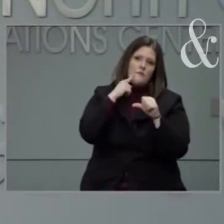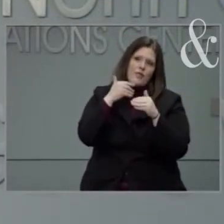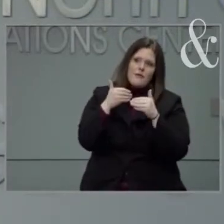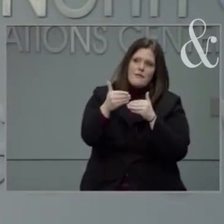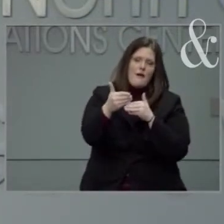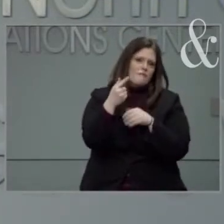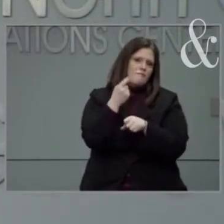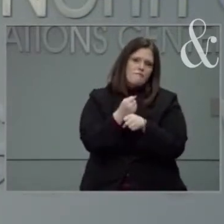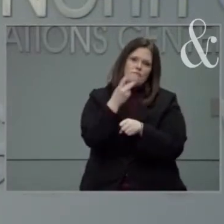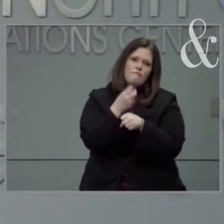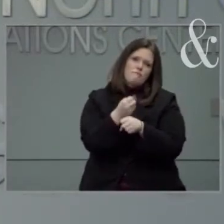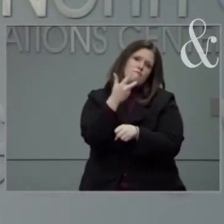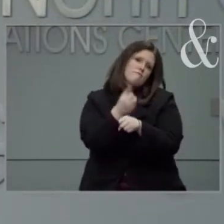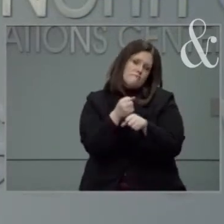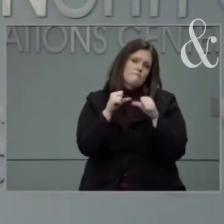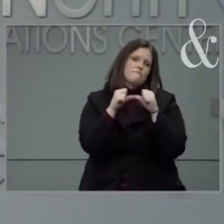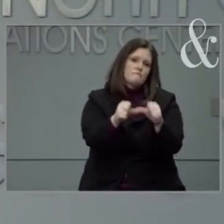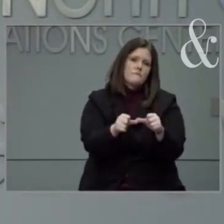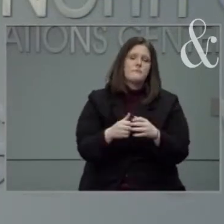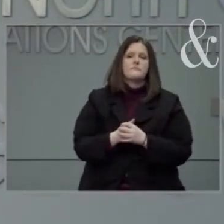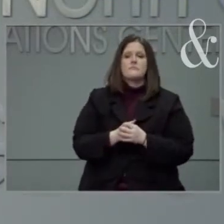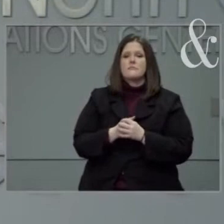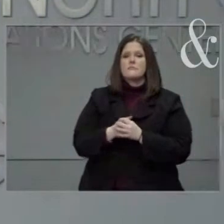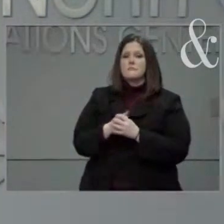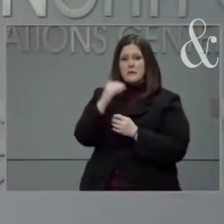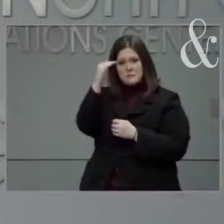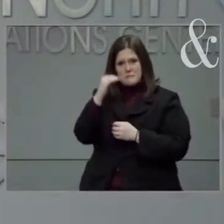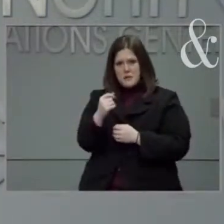Our next question is from Brian Anderson with the Associated Press.